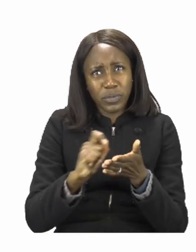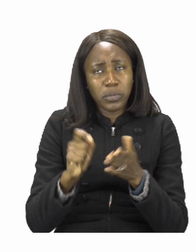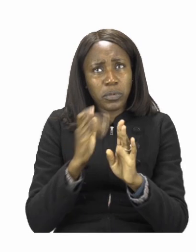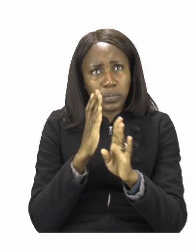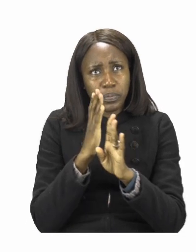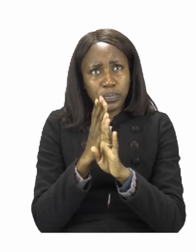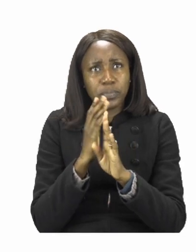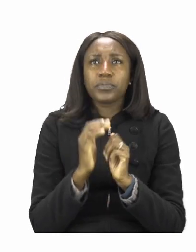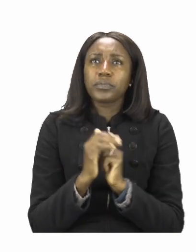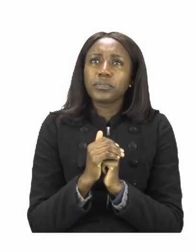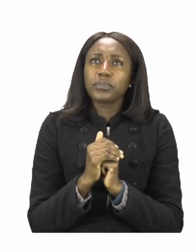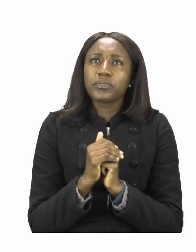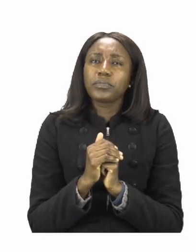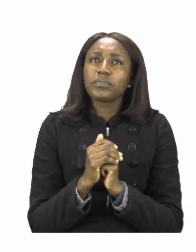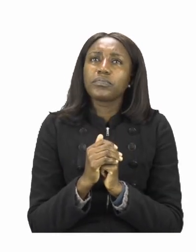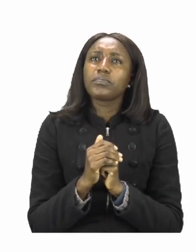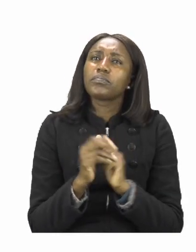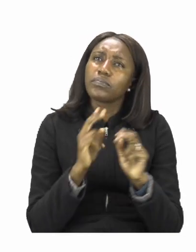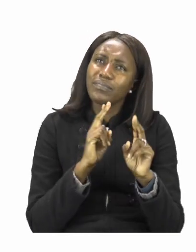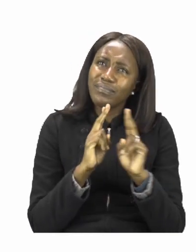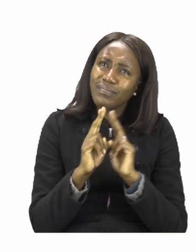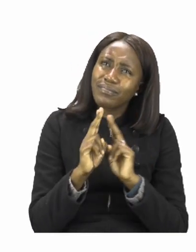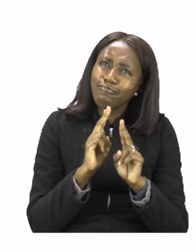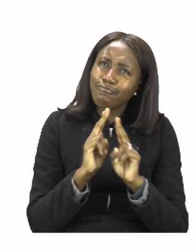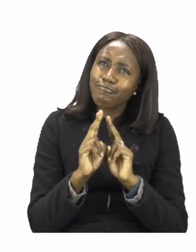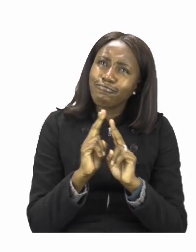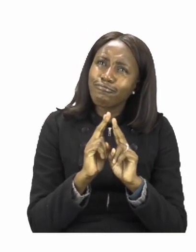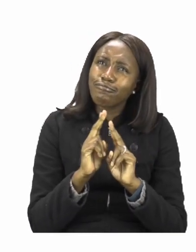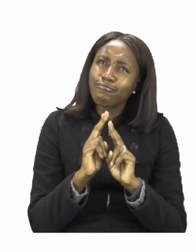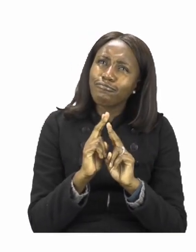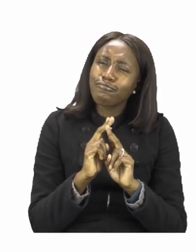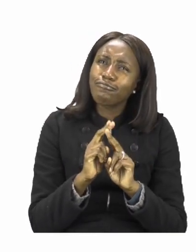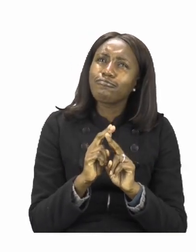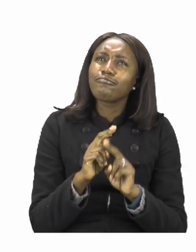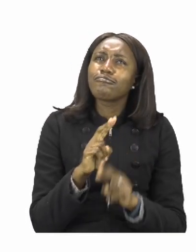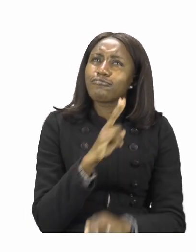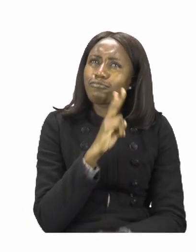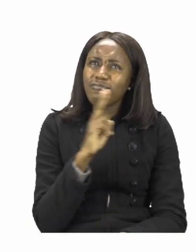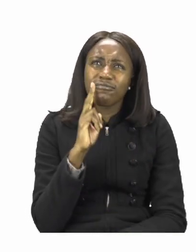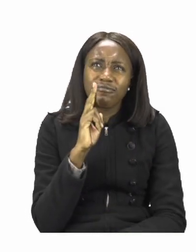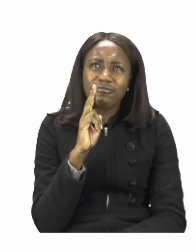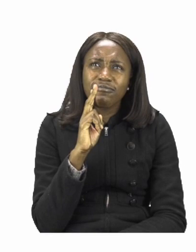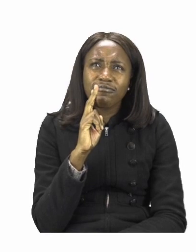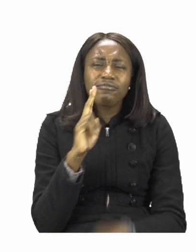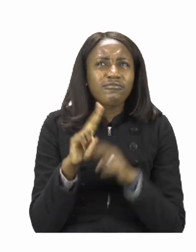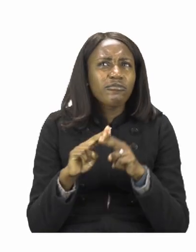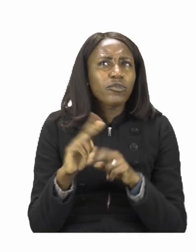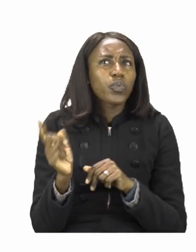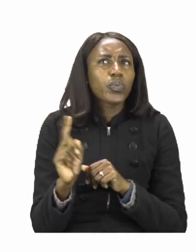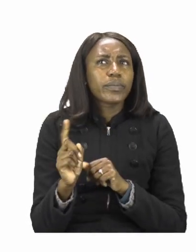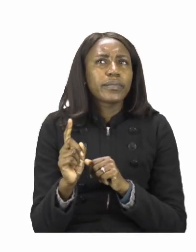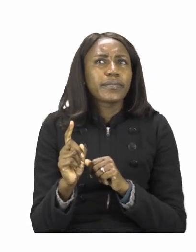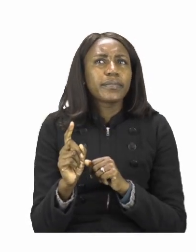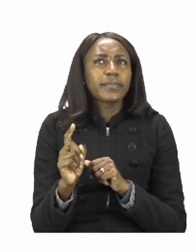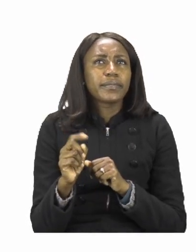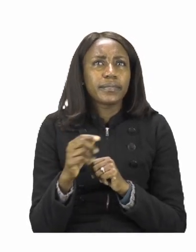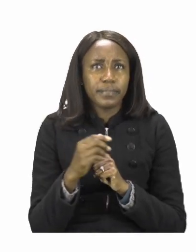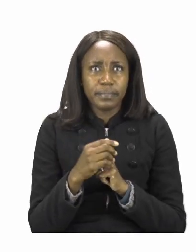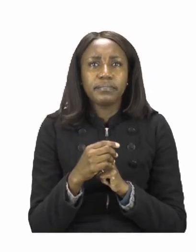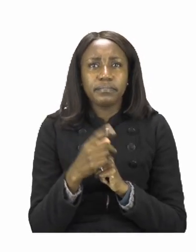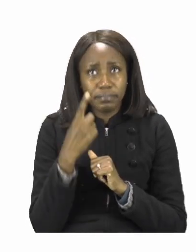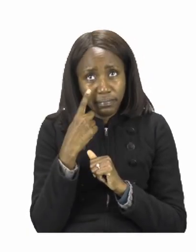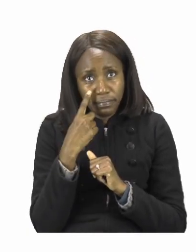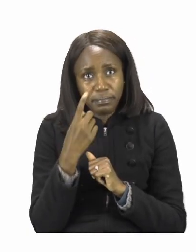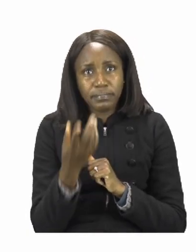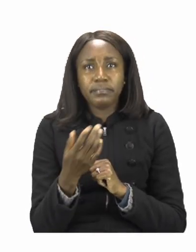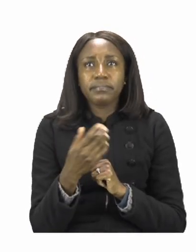We're going to discuss which of the forms the verb is going to use for certain words. So let's take a look at